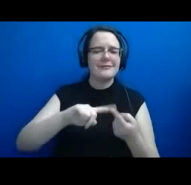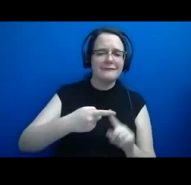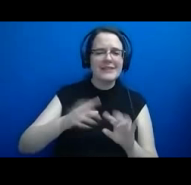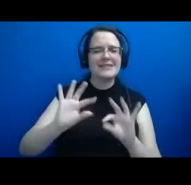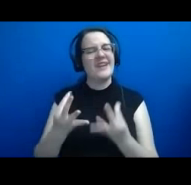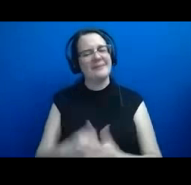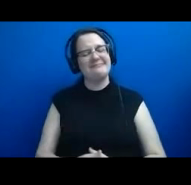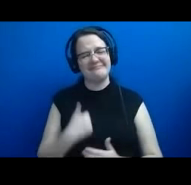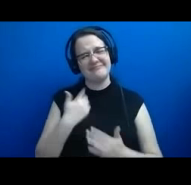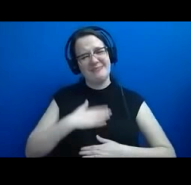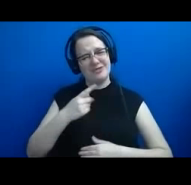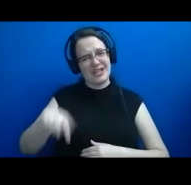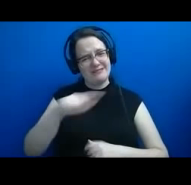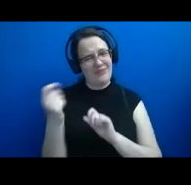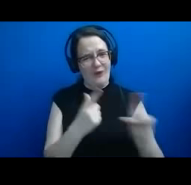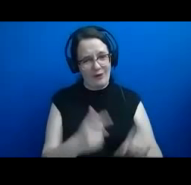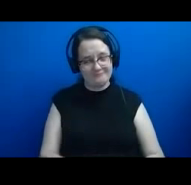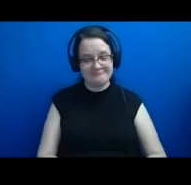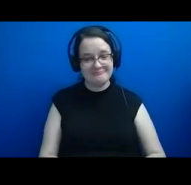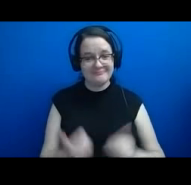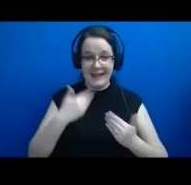Appreciate y'all. Have a good night.